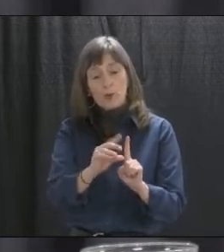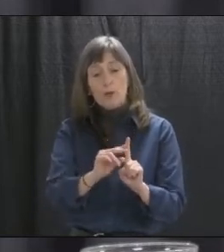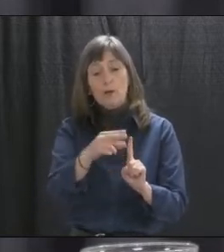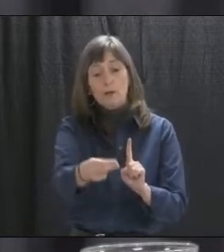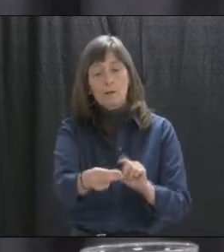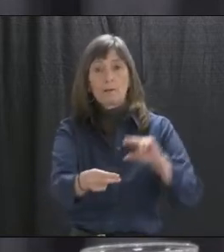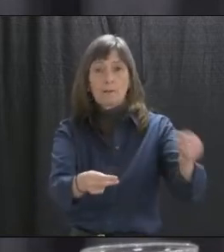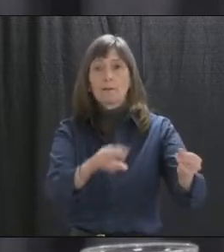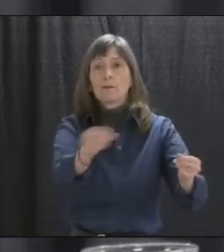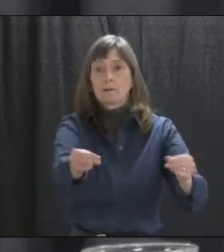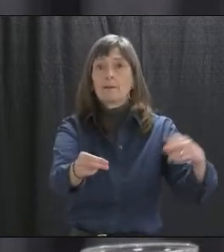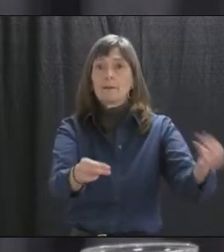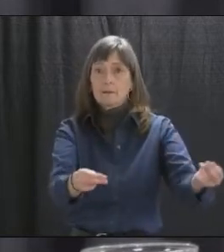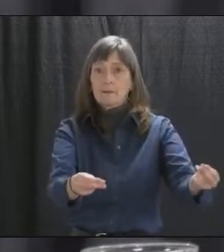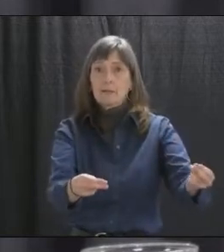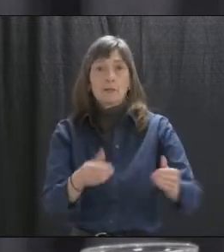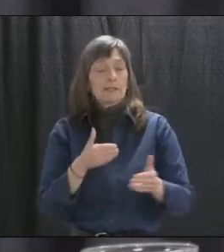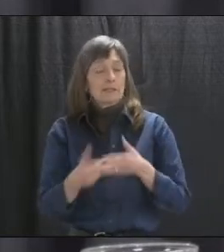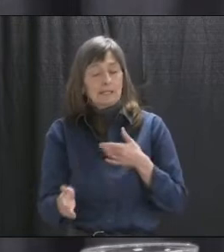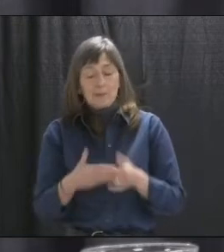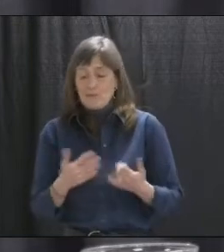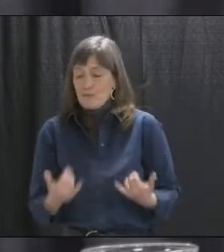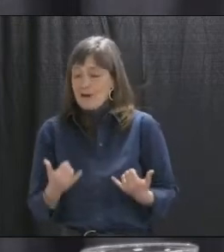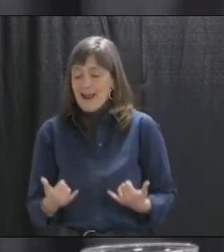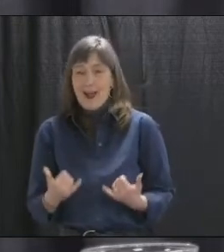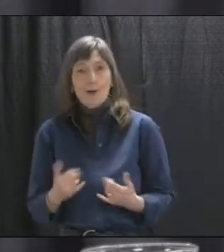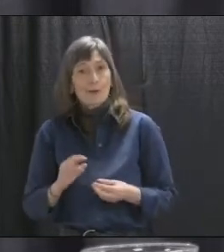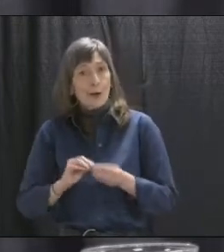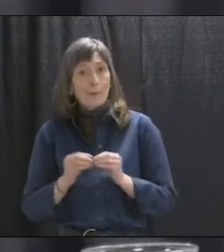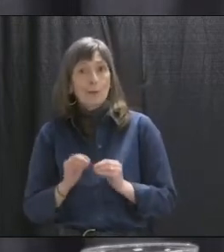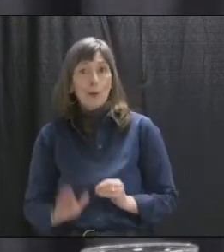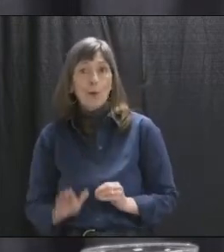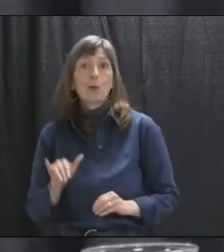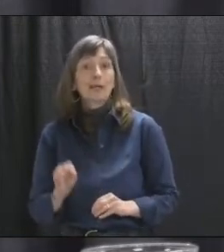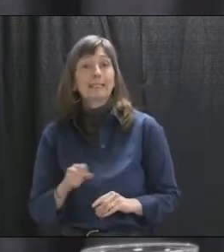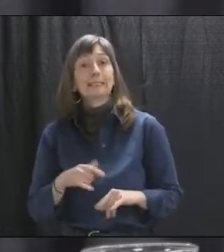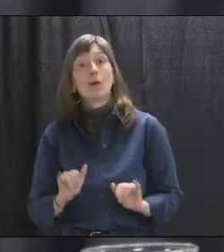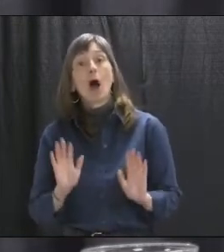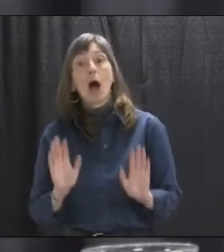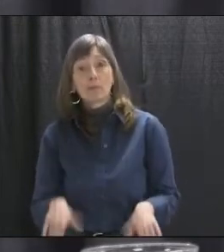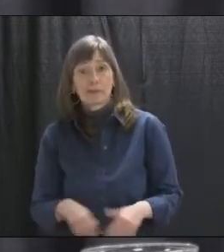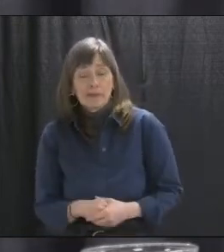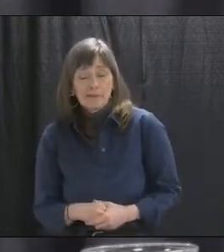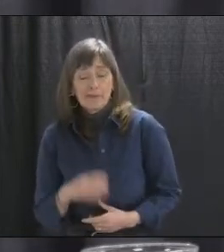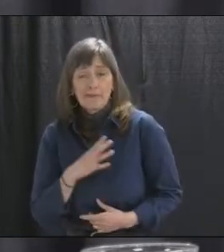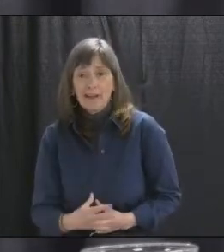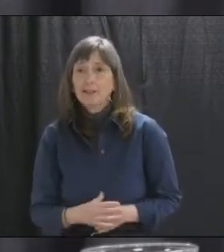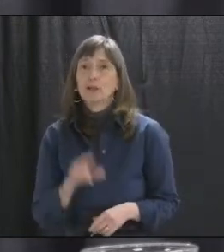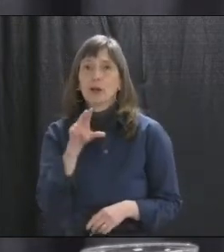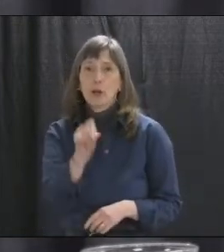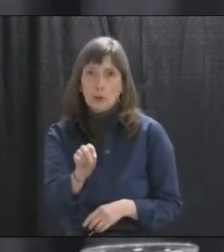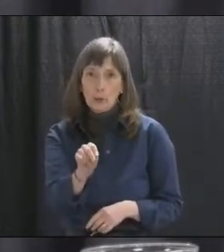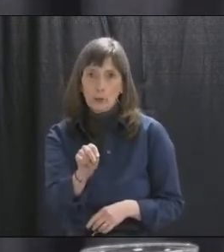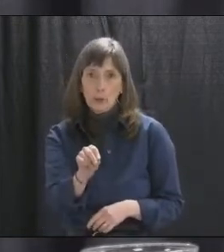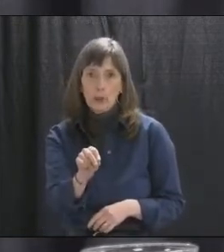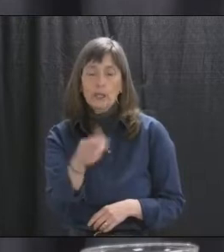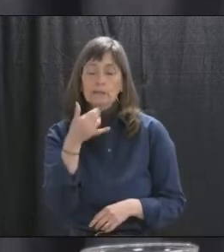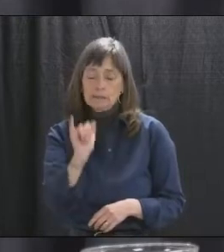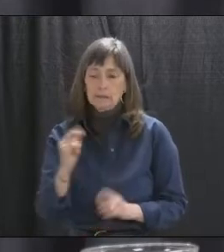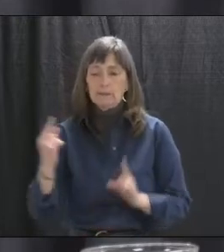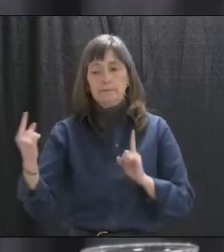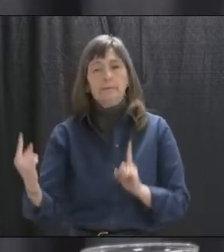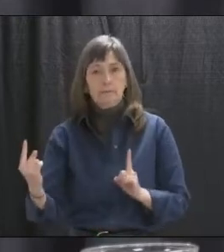numbers show, in the immediate, short, and medium term, we cannot relax physical distancing. The only question in